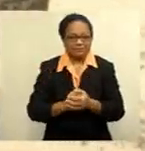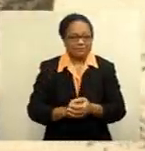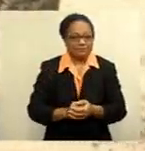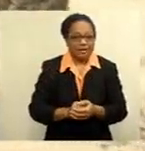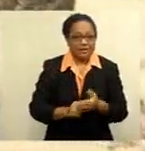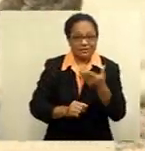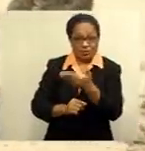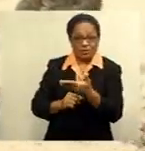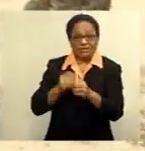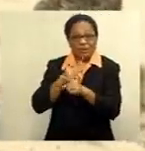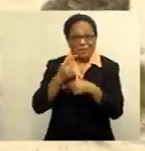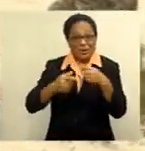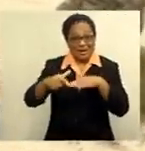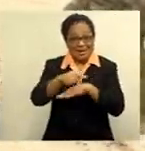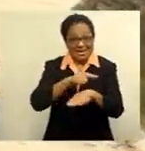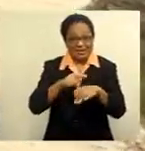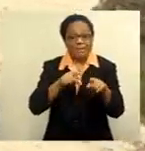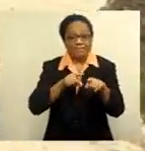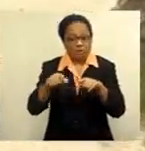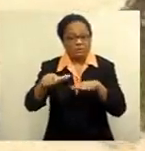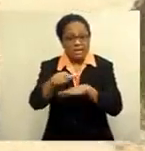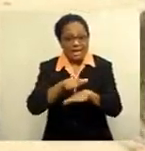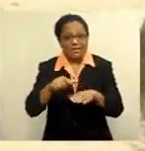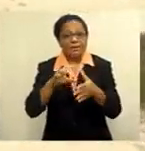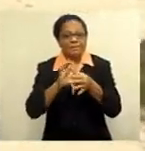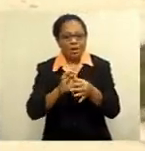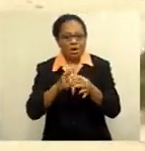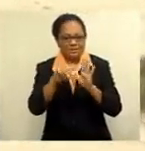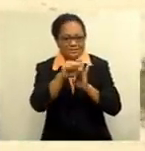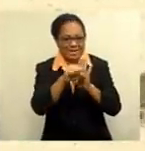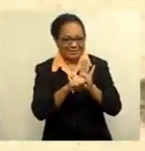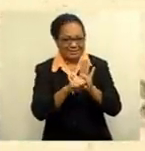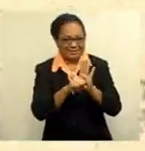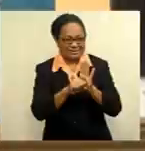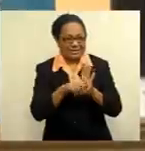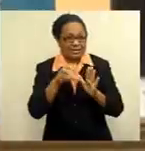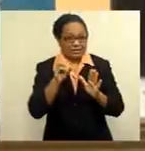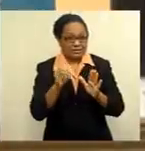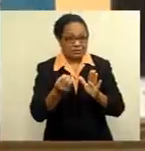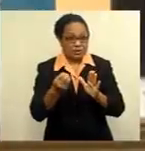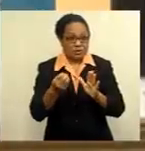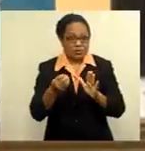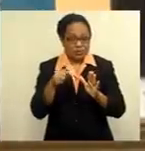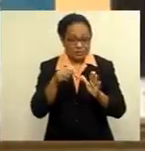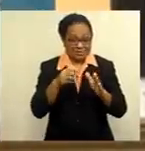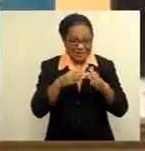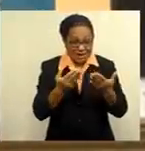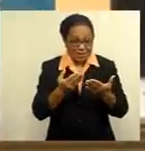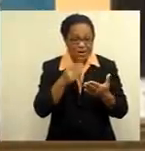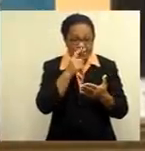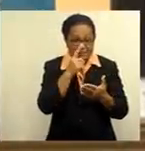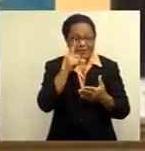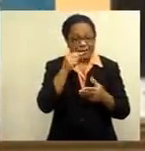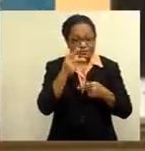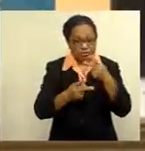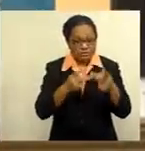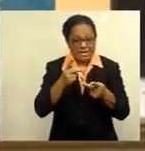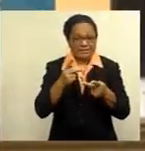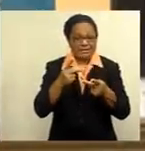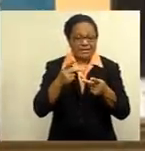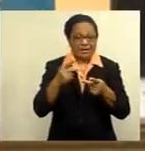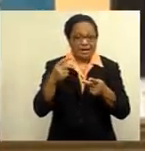state-owned. This leasing administration includes processing of applications, issuing of